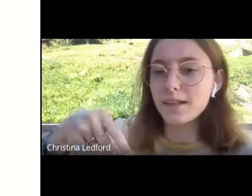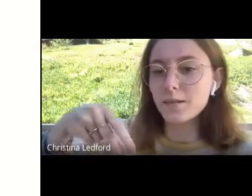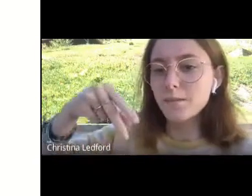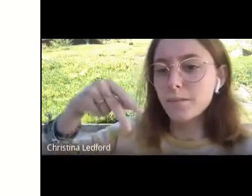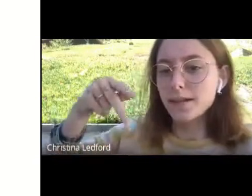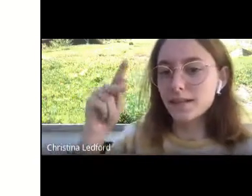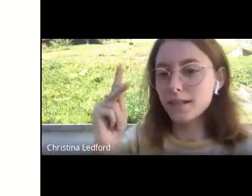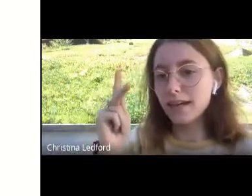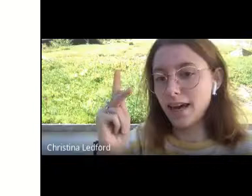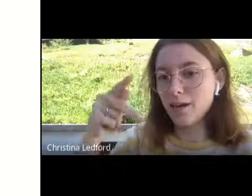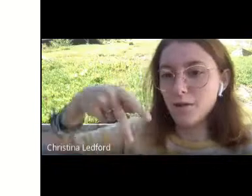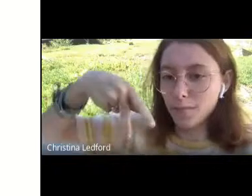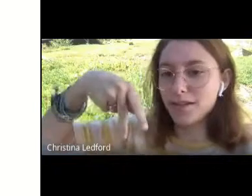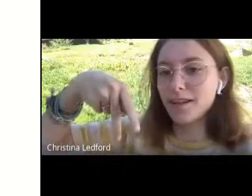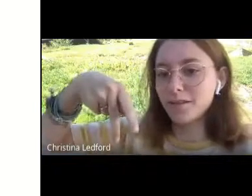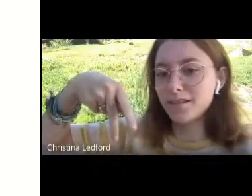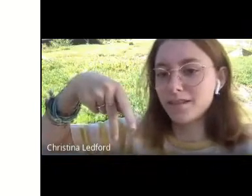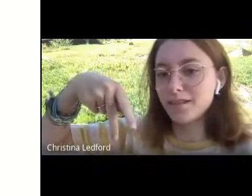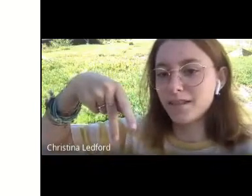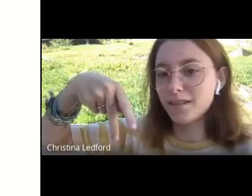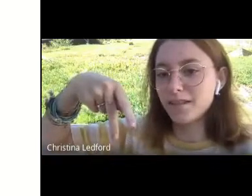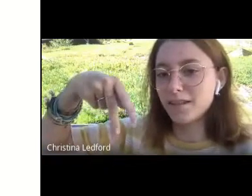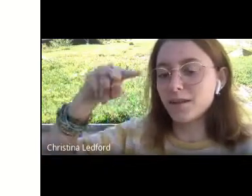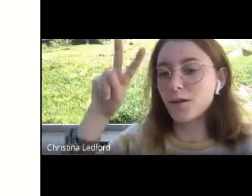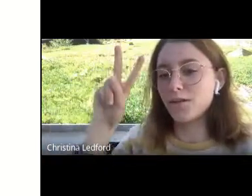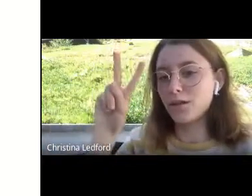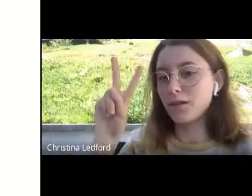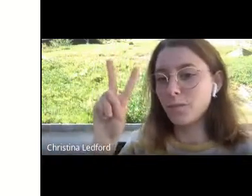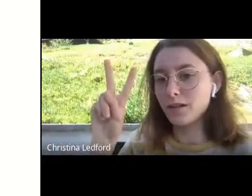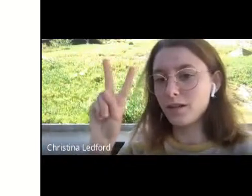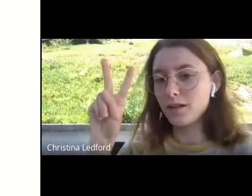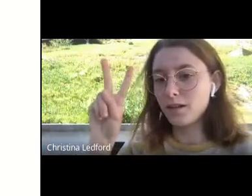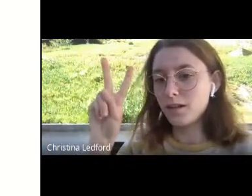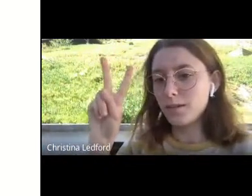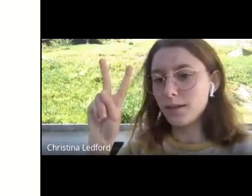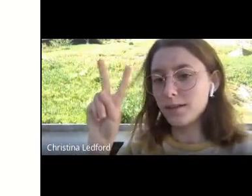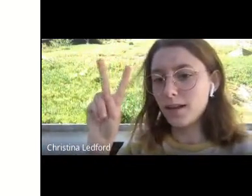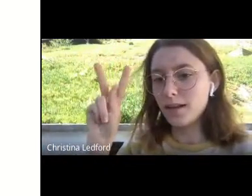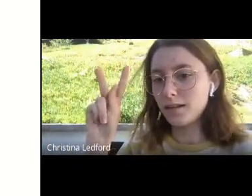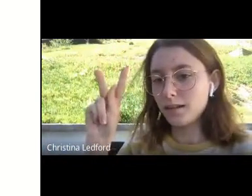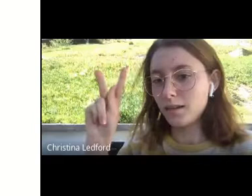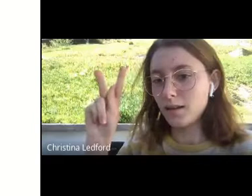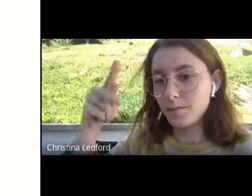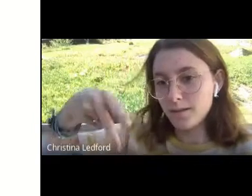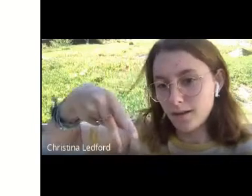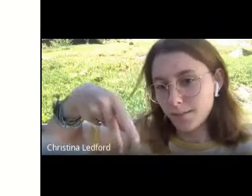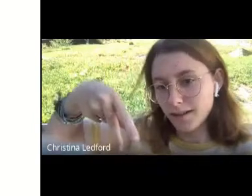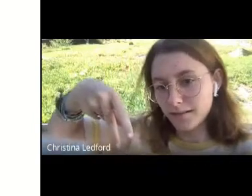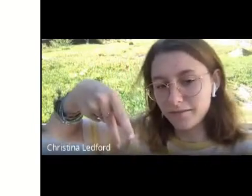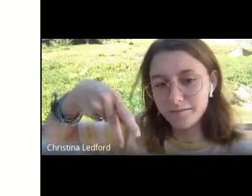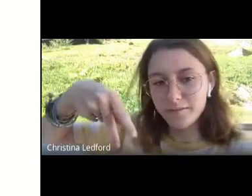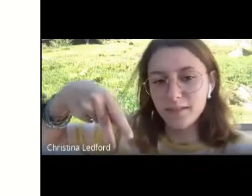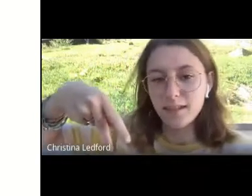P is basically K, but upside down. So if you need a reminder, peace sign,